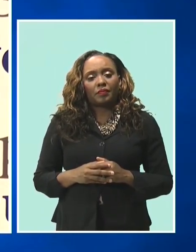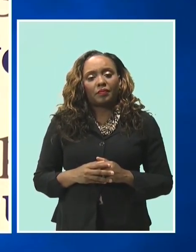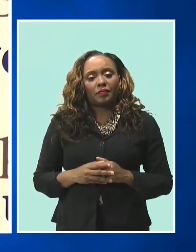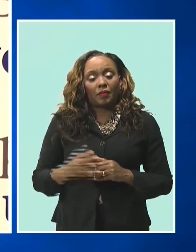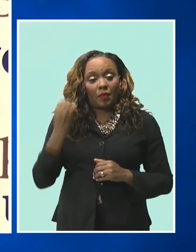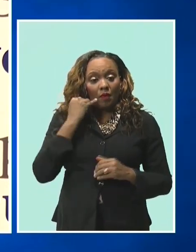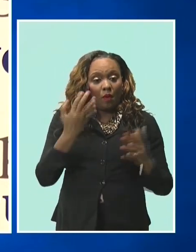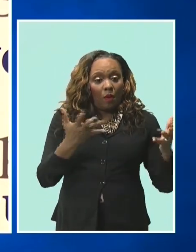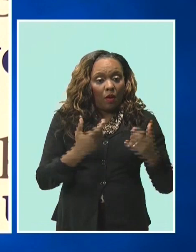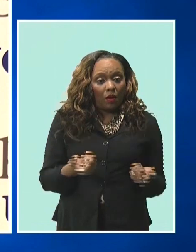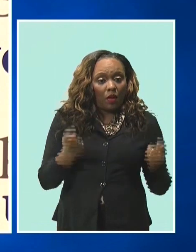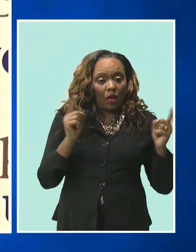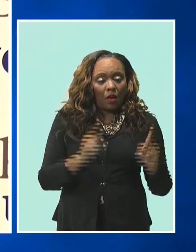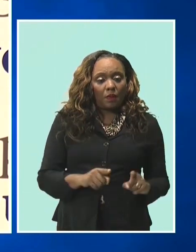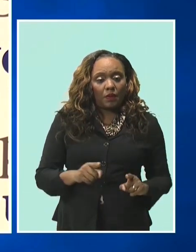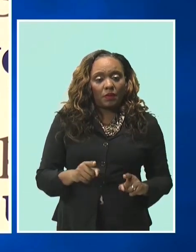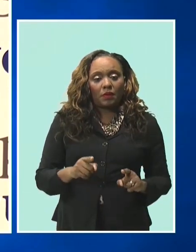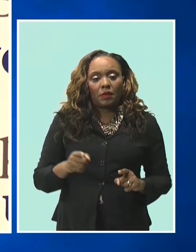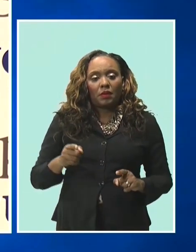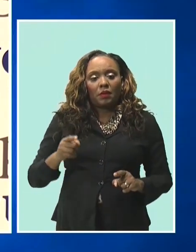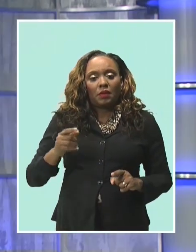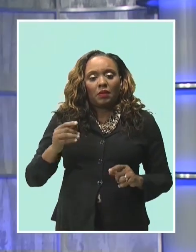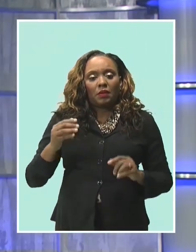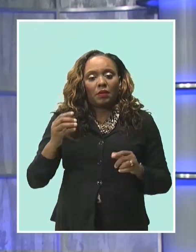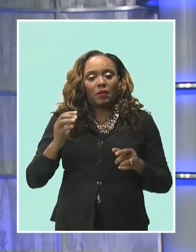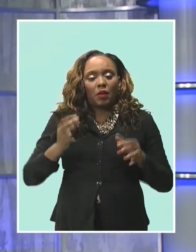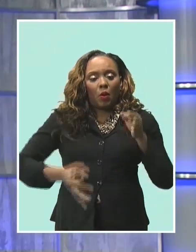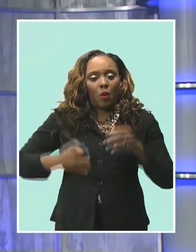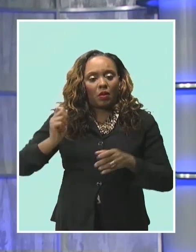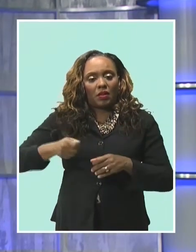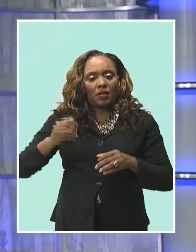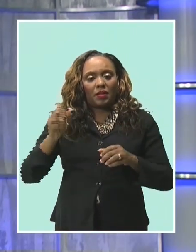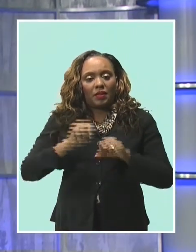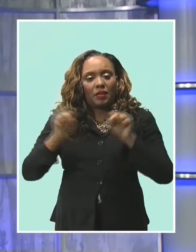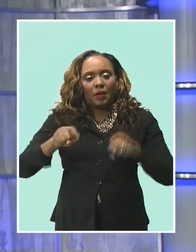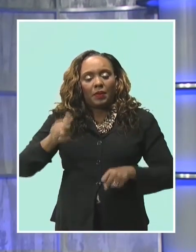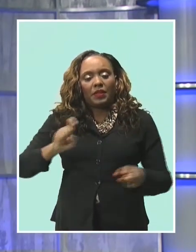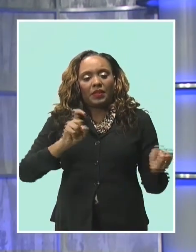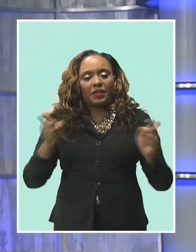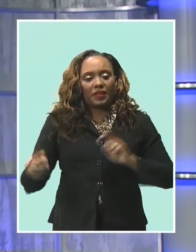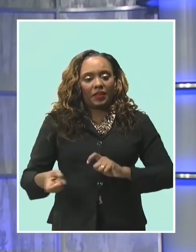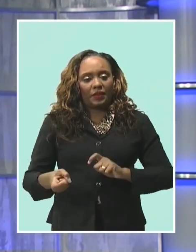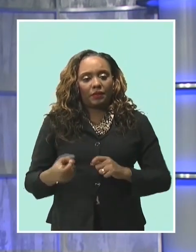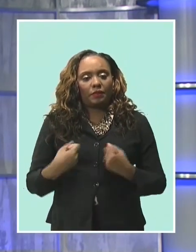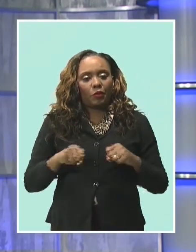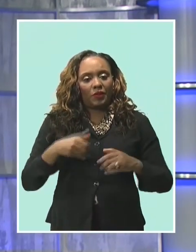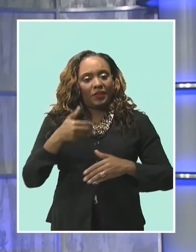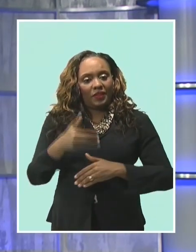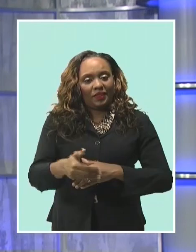a transformed justice system. Sports is up next with Mark Seal.